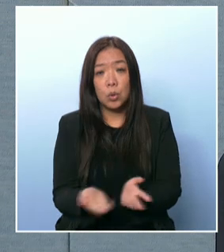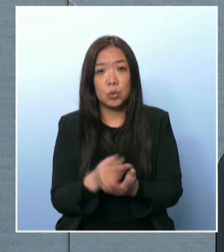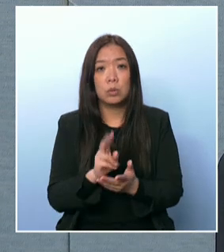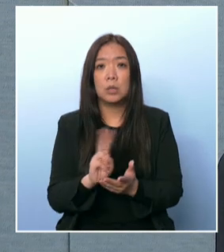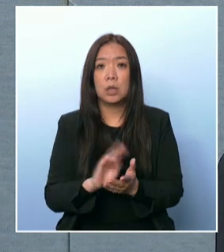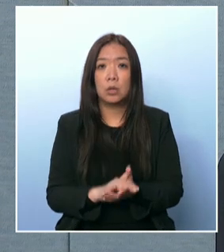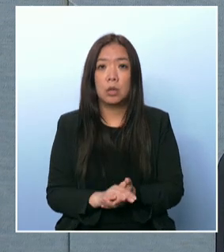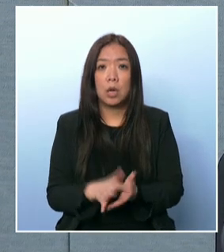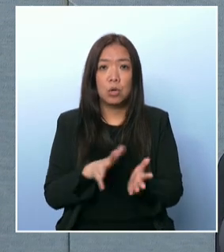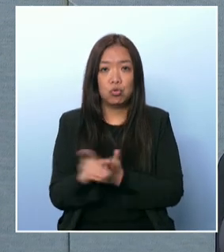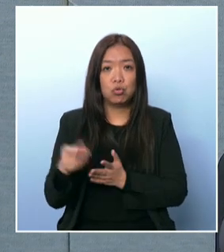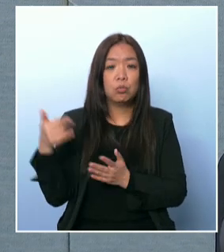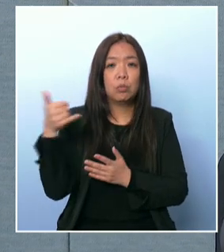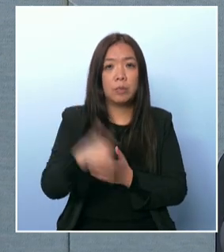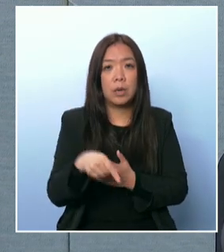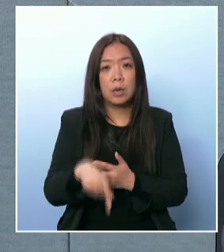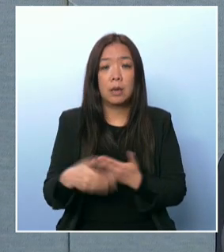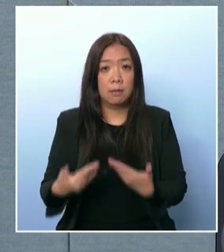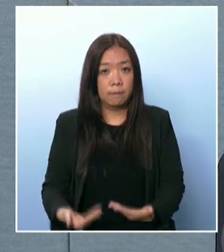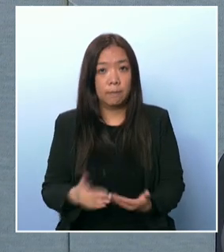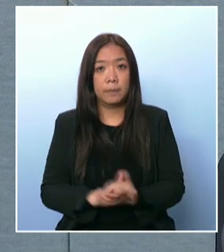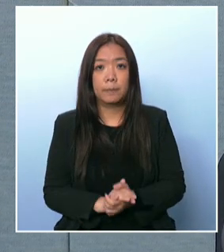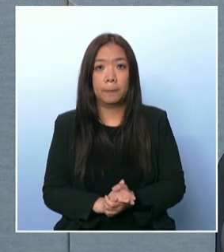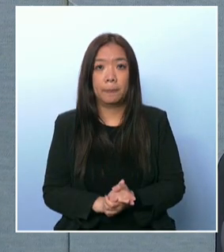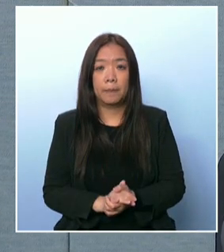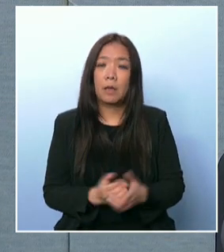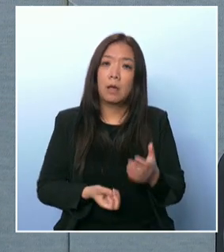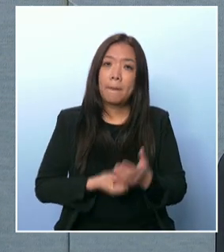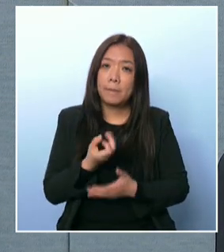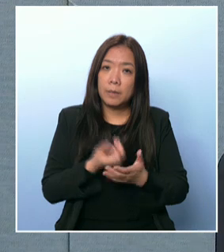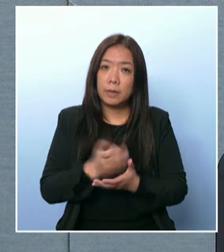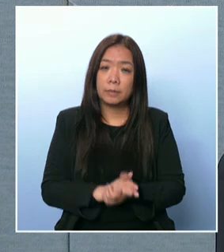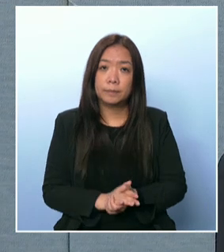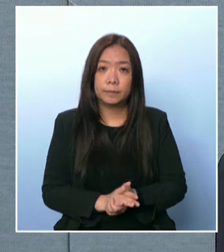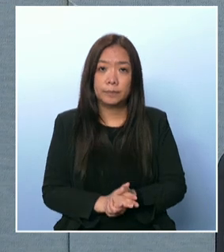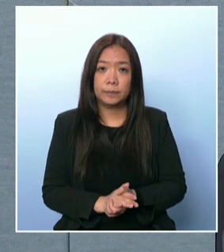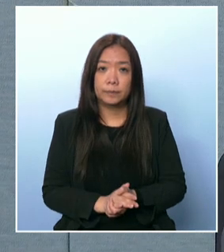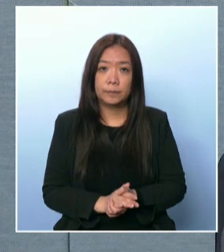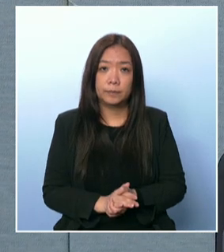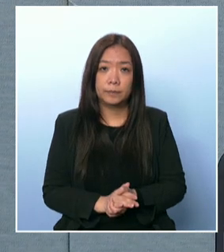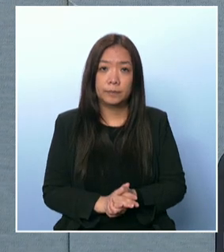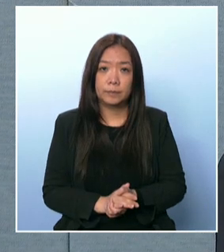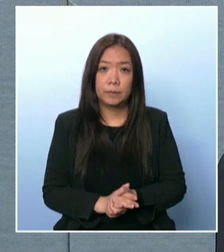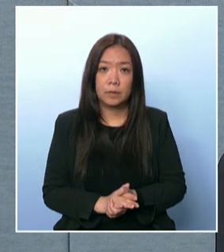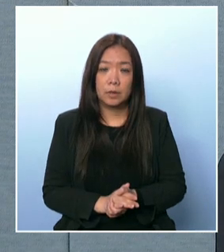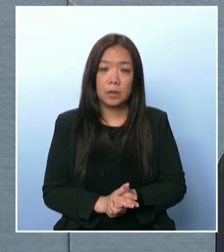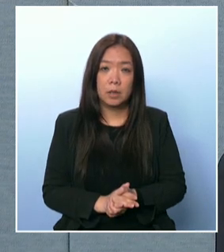I have been concerned about the promotion of Chinese medicine in Hong Kong, and I would like to